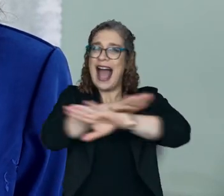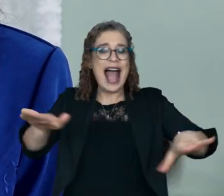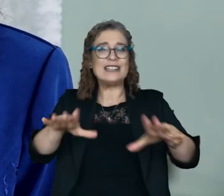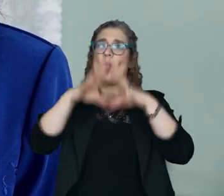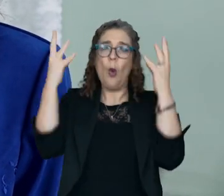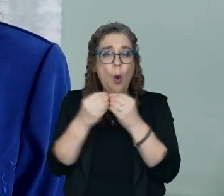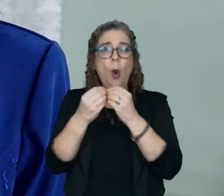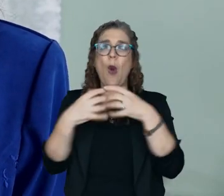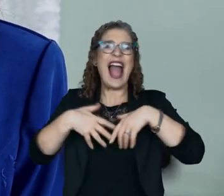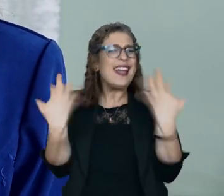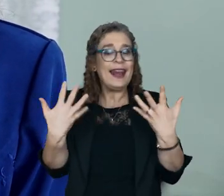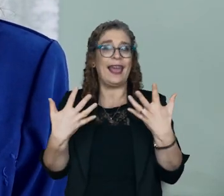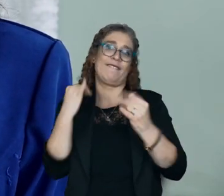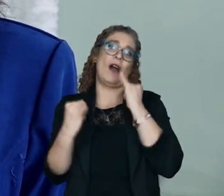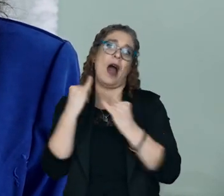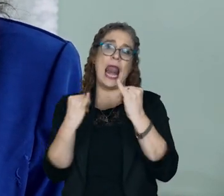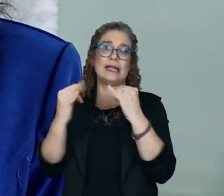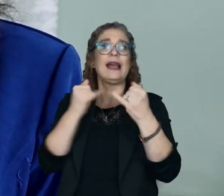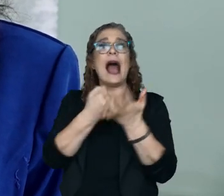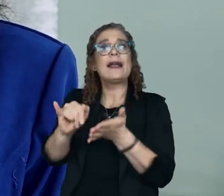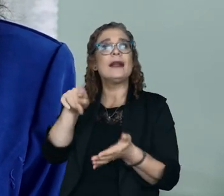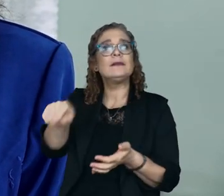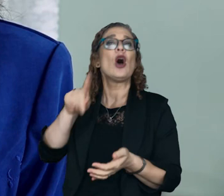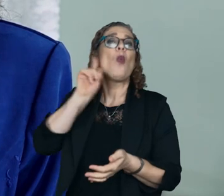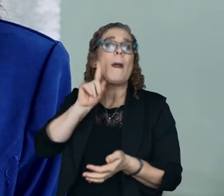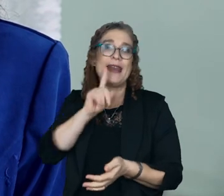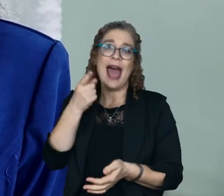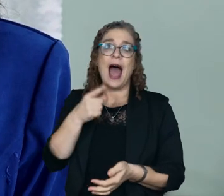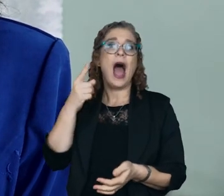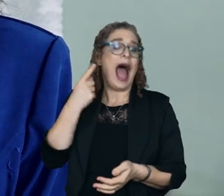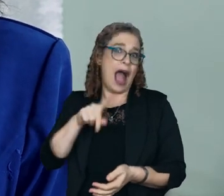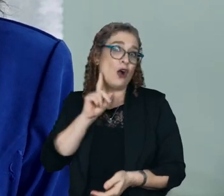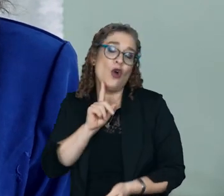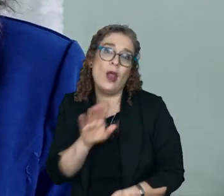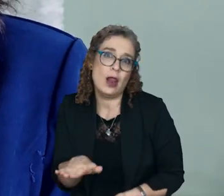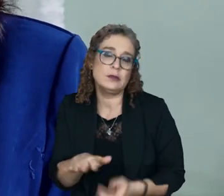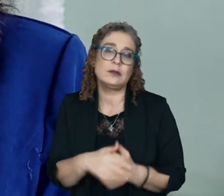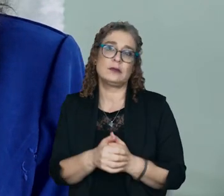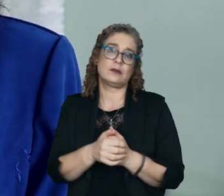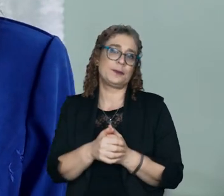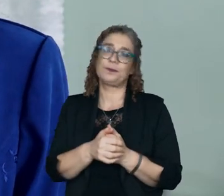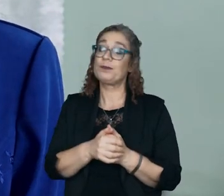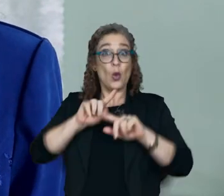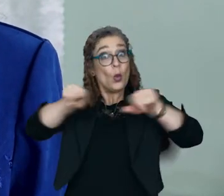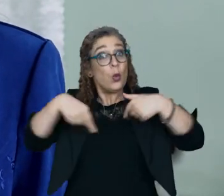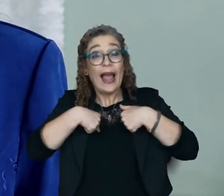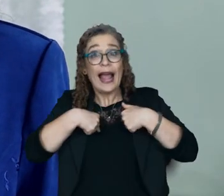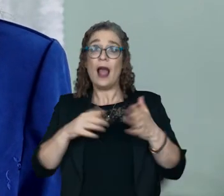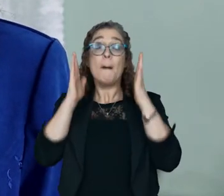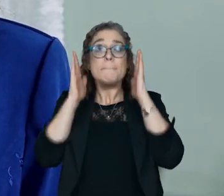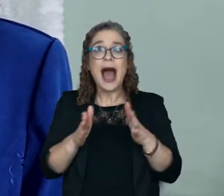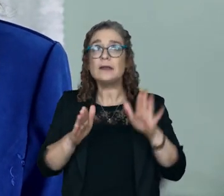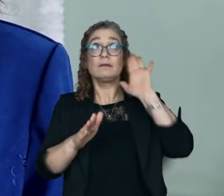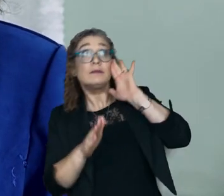of violence against women and girls. We must act as Jesus